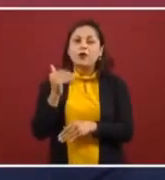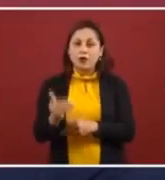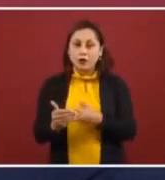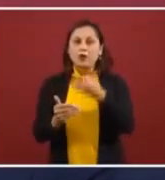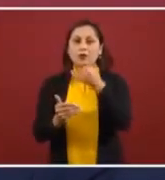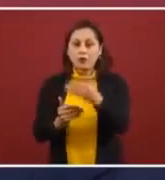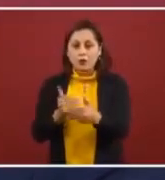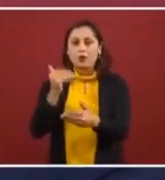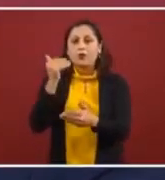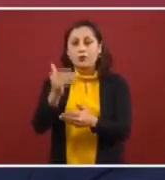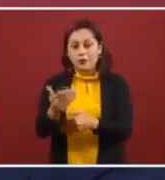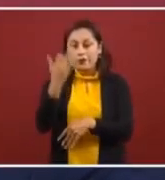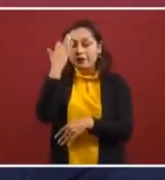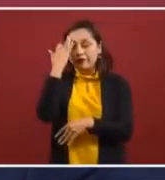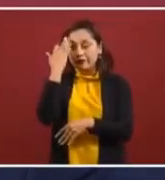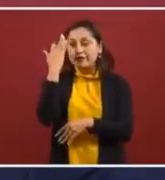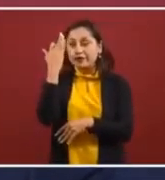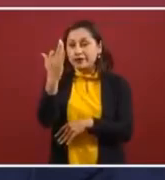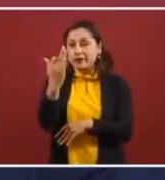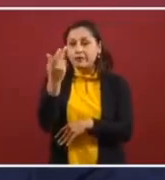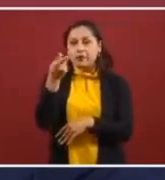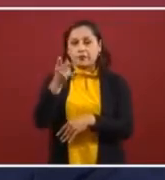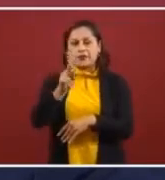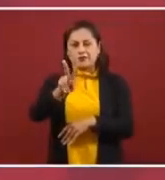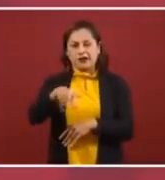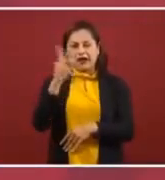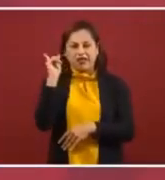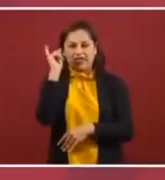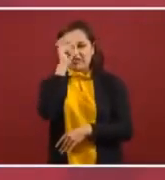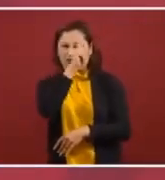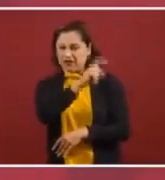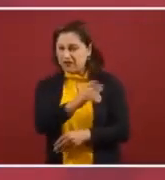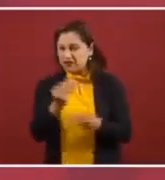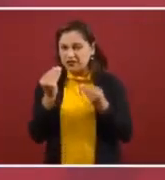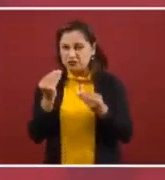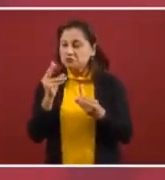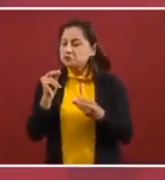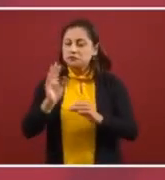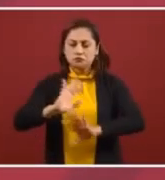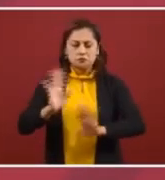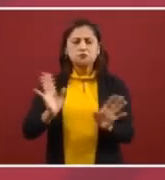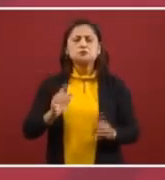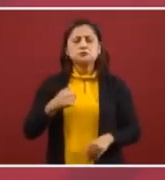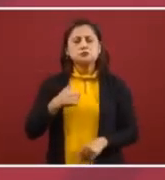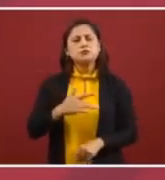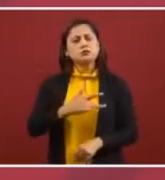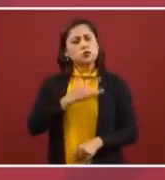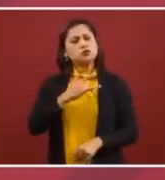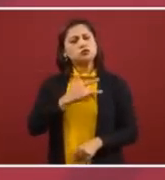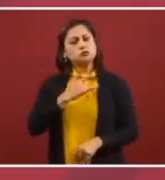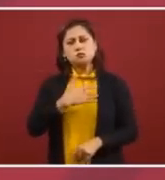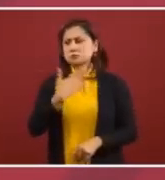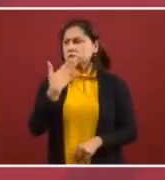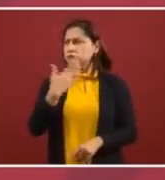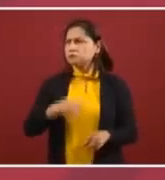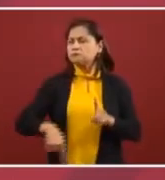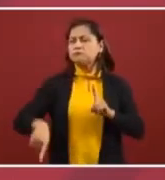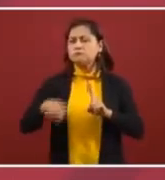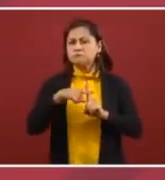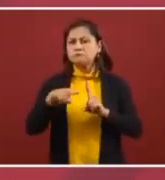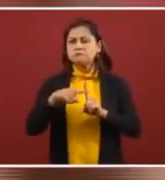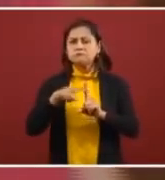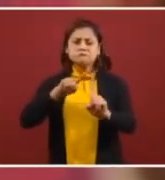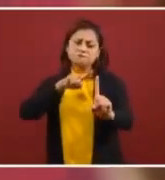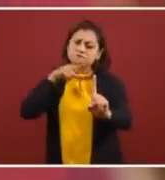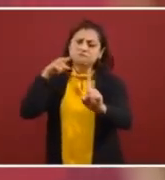But it's not also not so complex. I'm in that sense optimist. I know that we'll be able